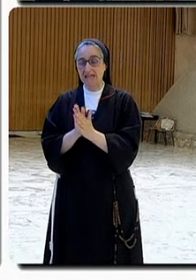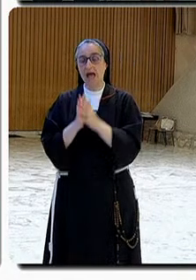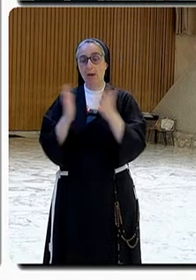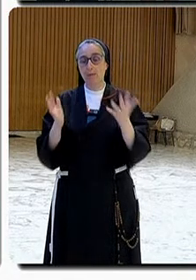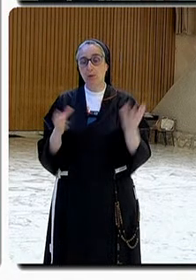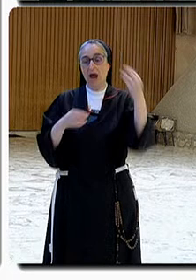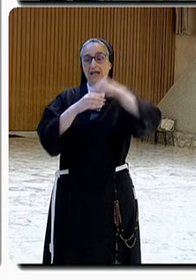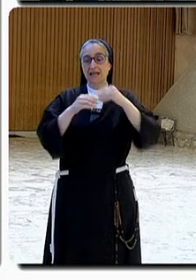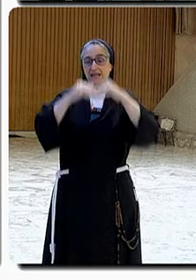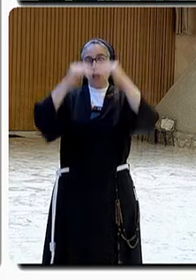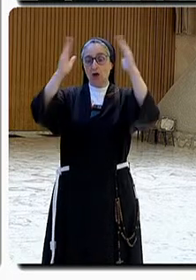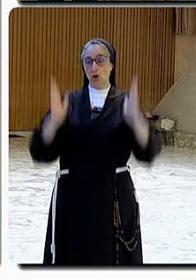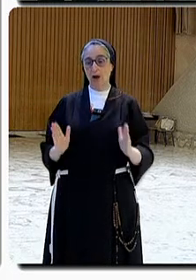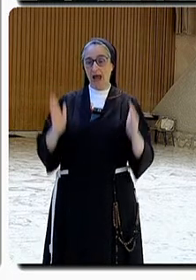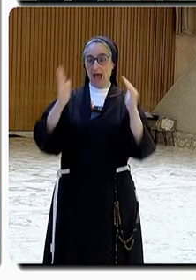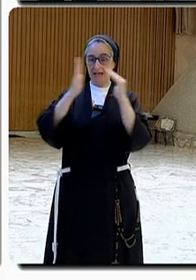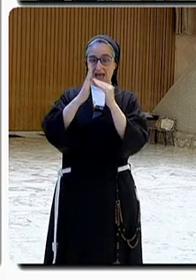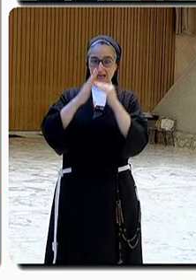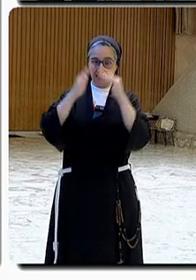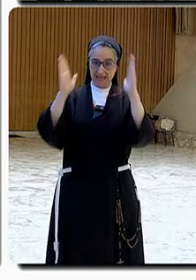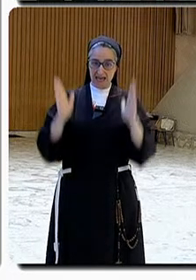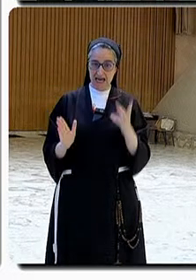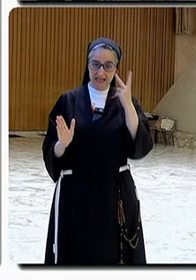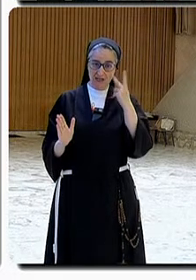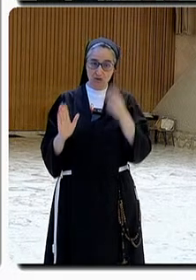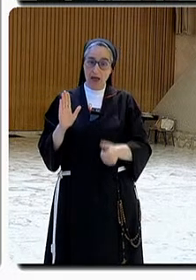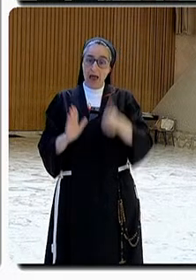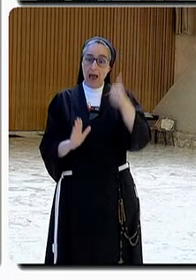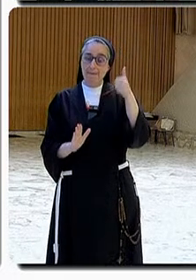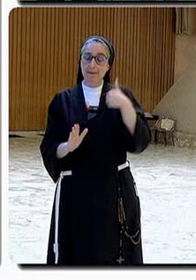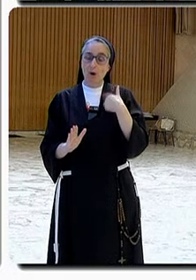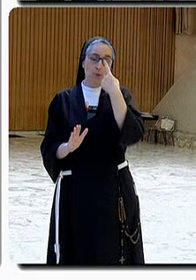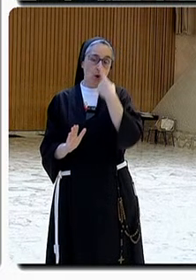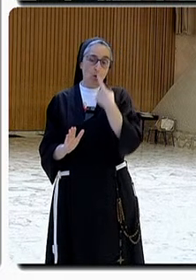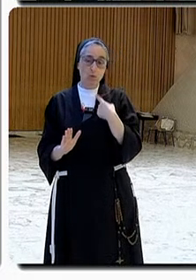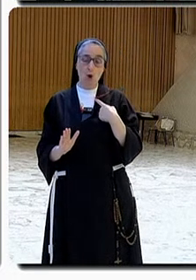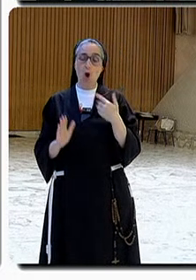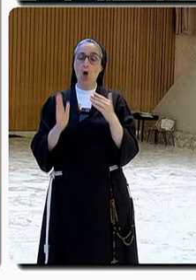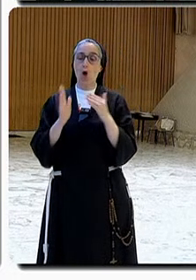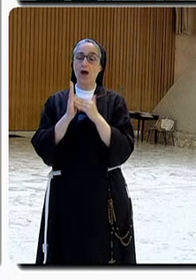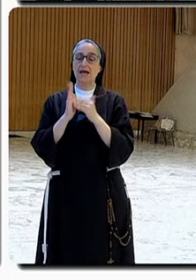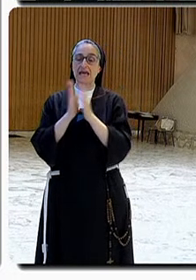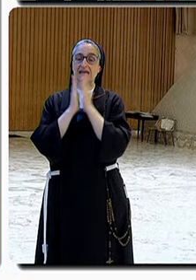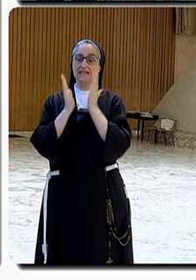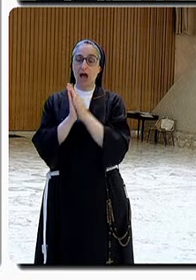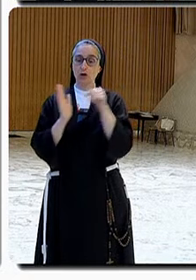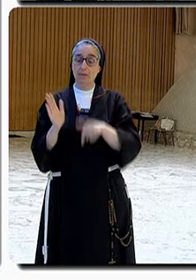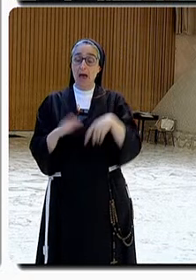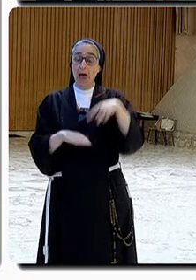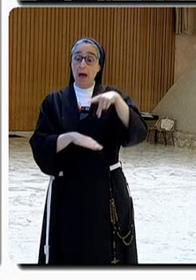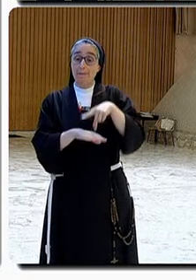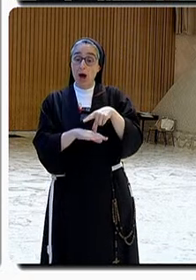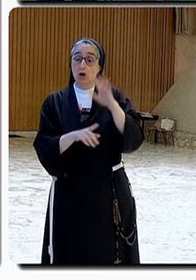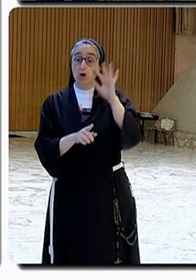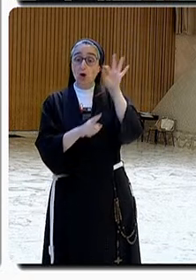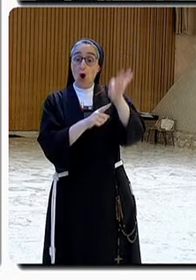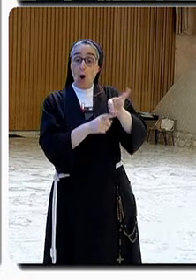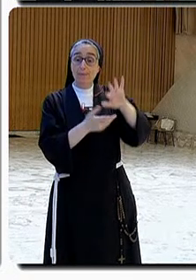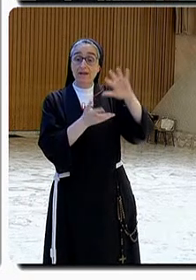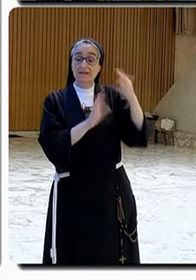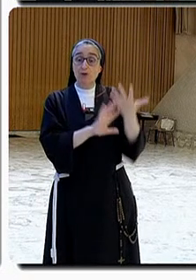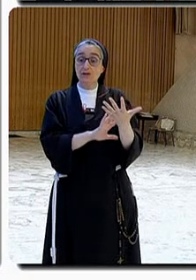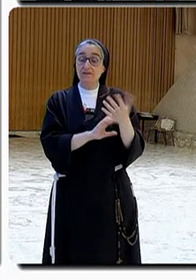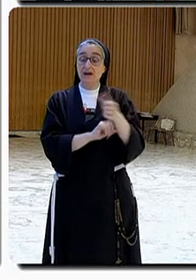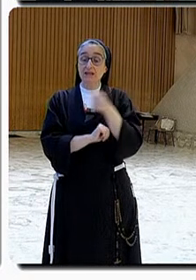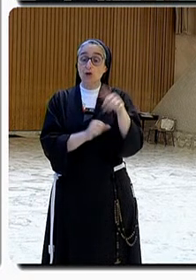as domestic church planting. Parishes are not meant to be inwardly focused. They